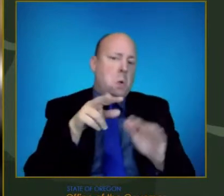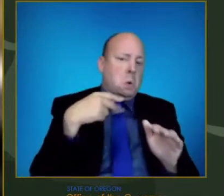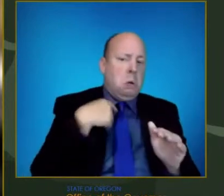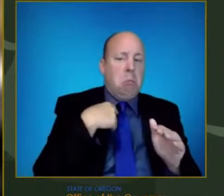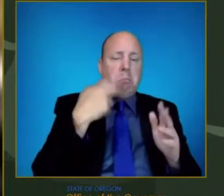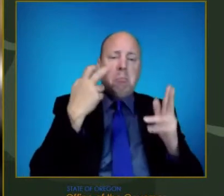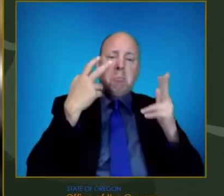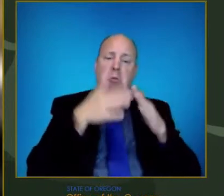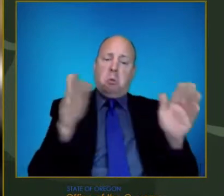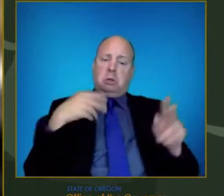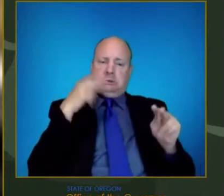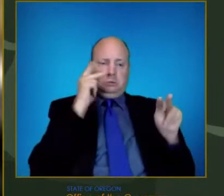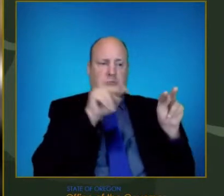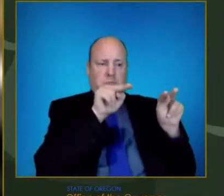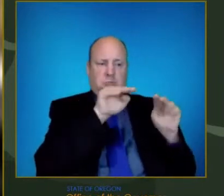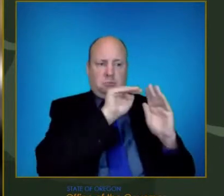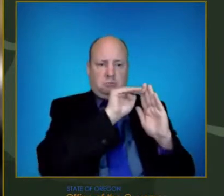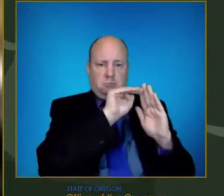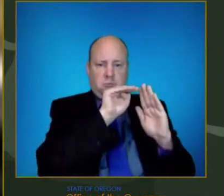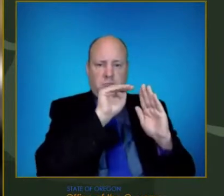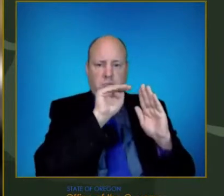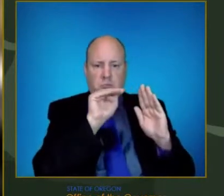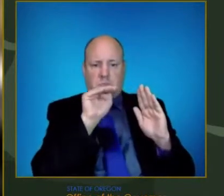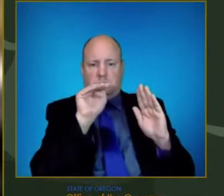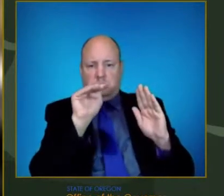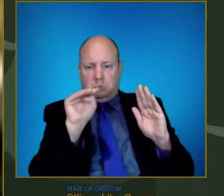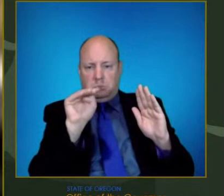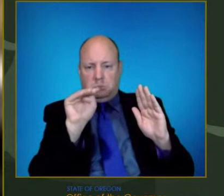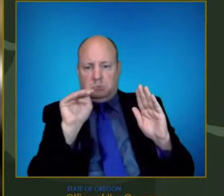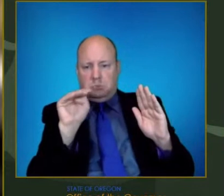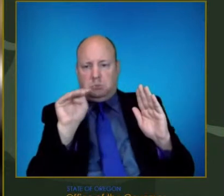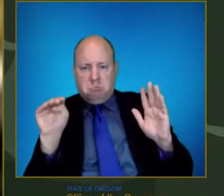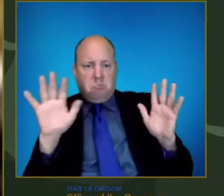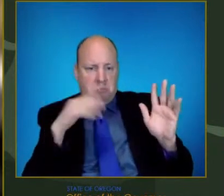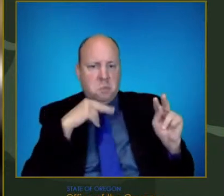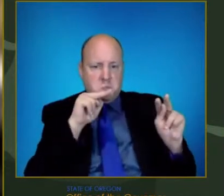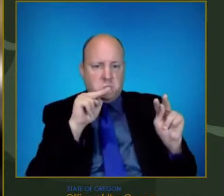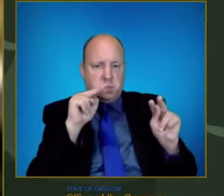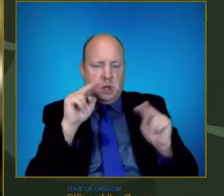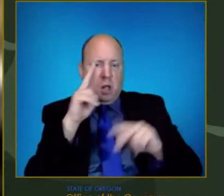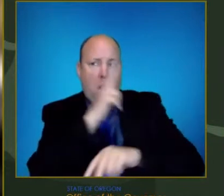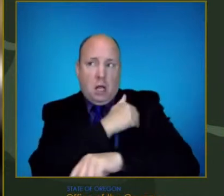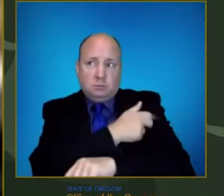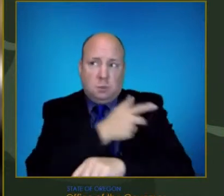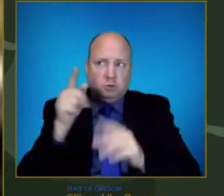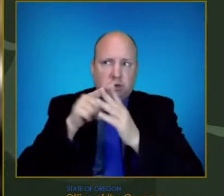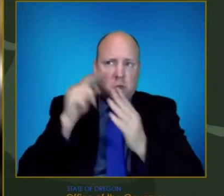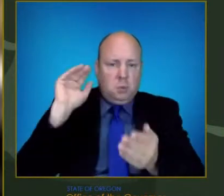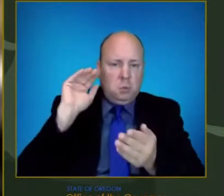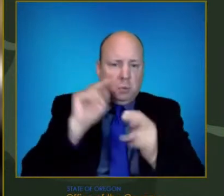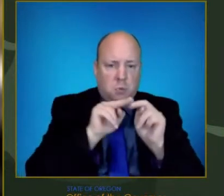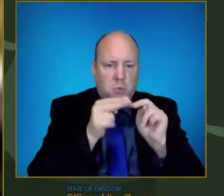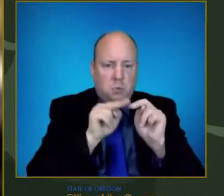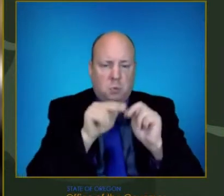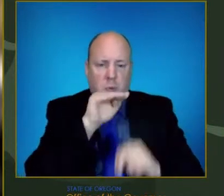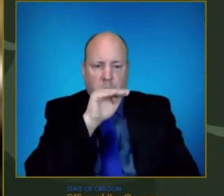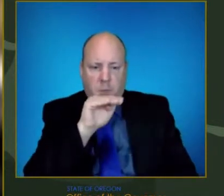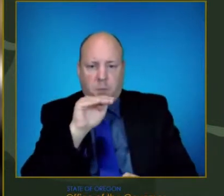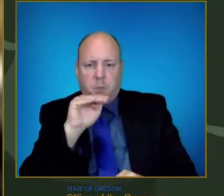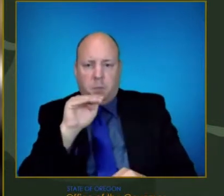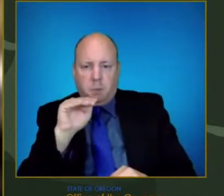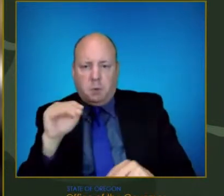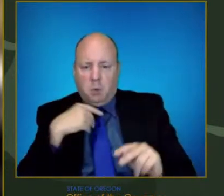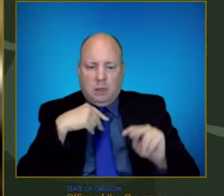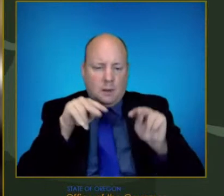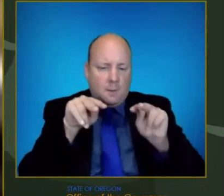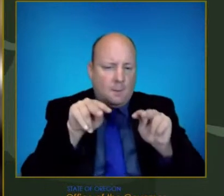so far in declining cases and certainly in declining hospitalizations. And our modeling, as well as OHSU's modeling,